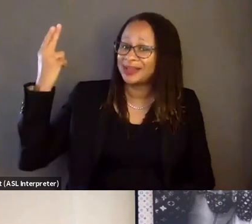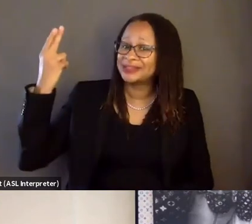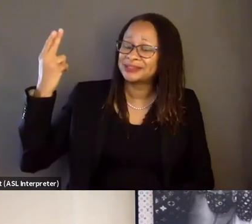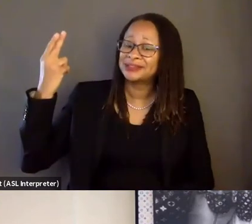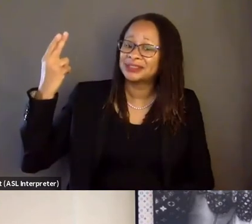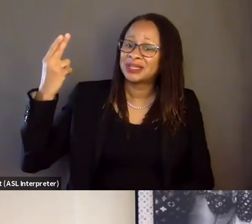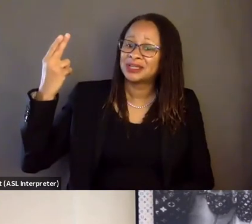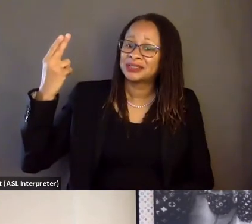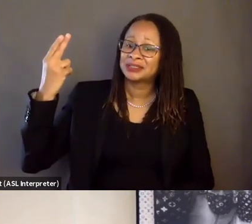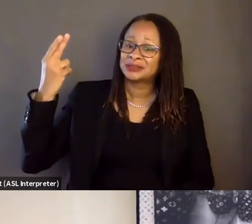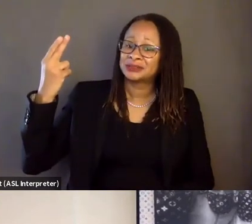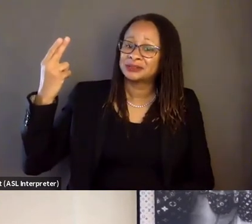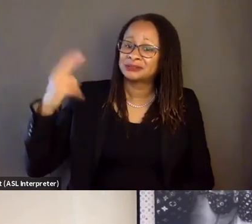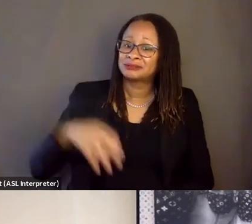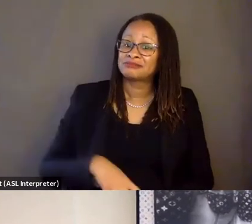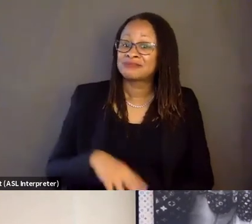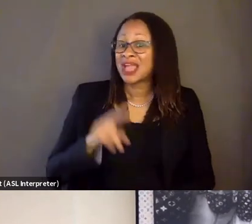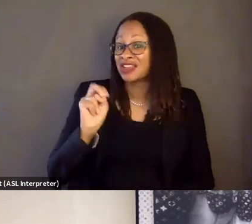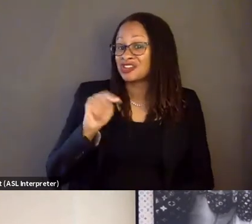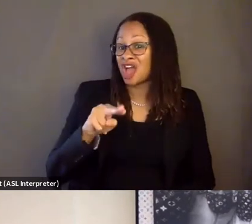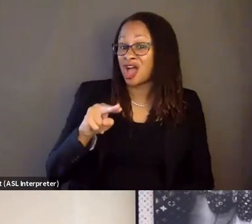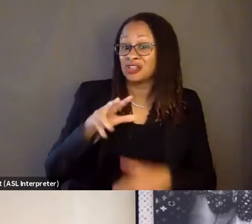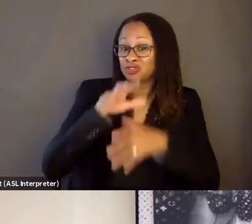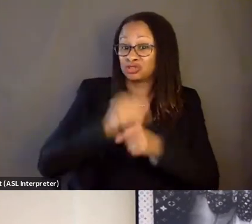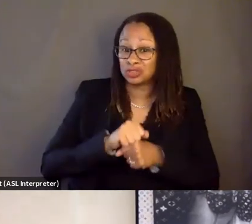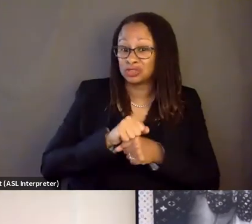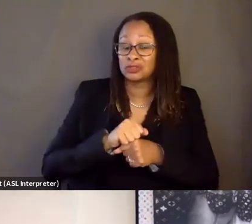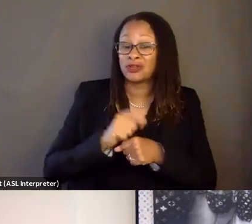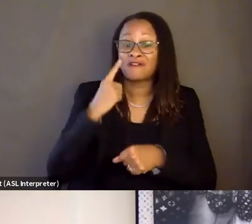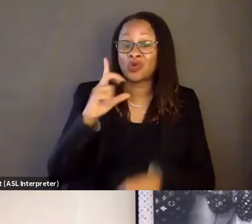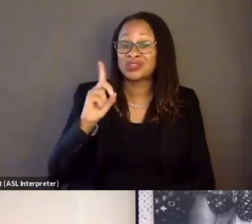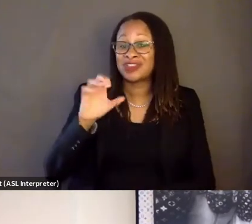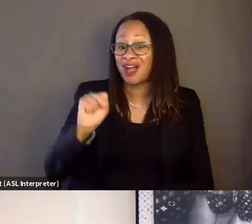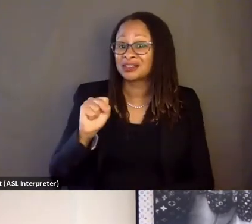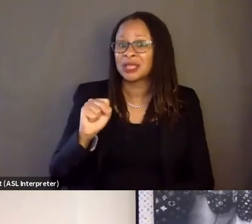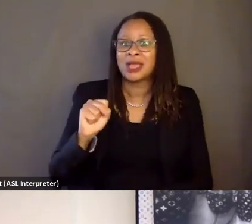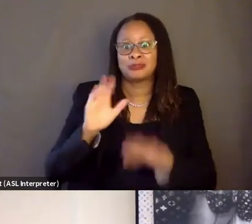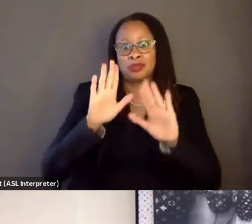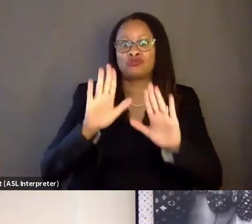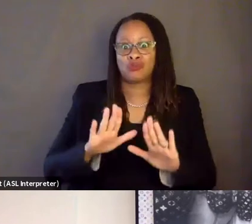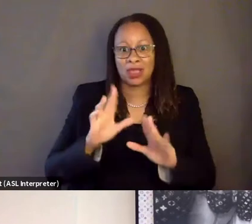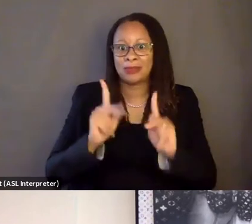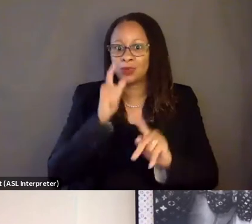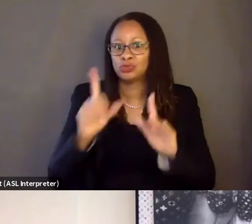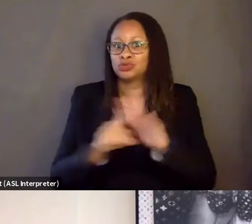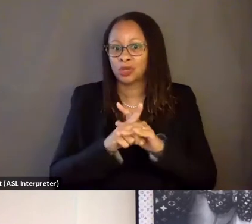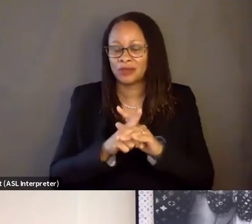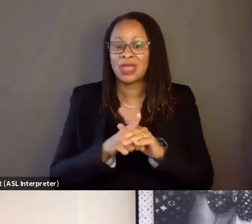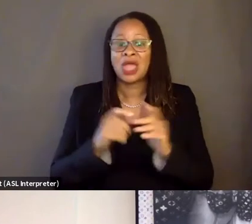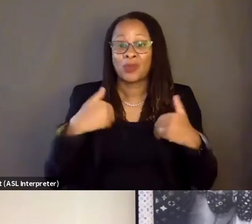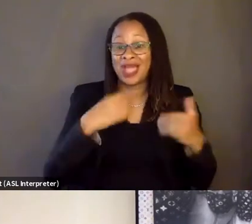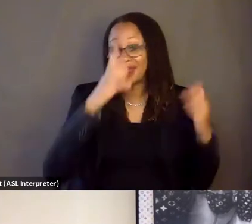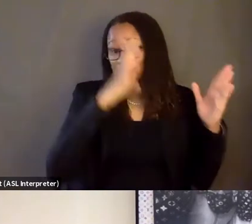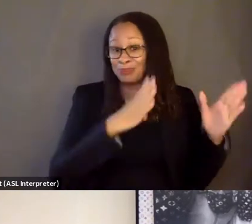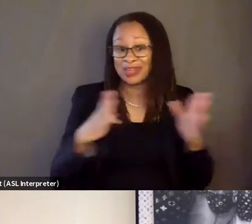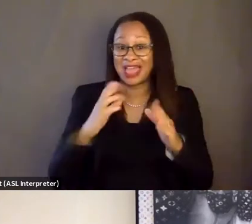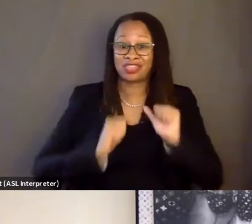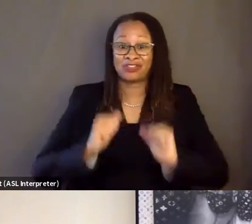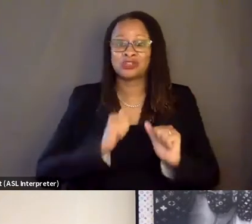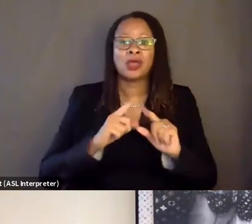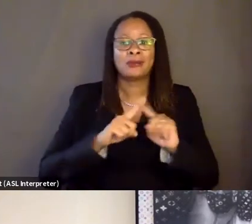The turnout in non-traditional markets for docs has been really great. You know, we had a planned theatrical, obviously we had to pivot on